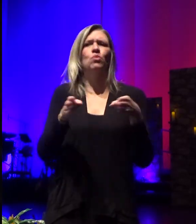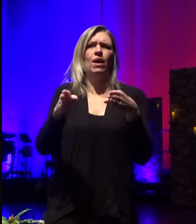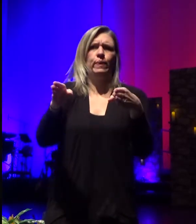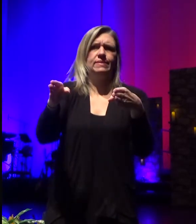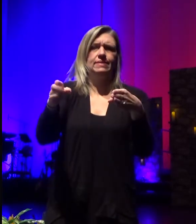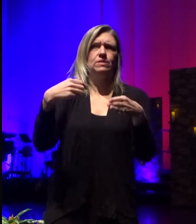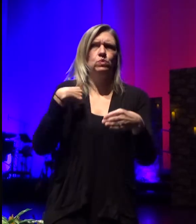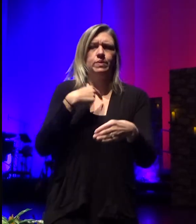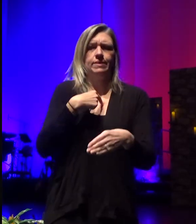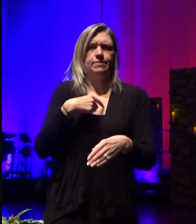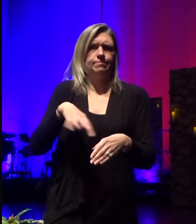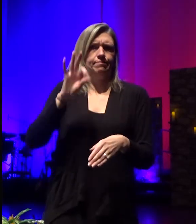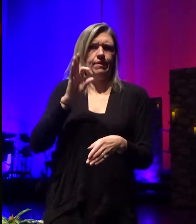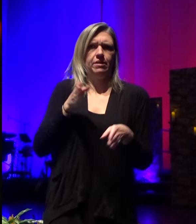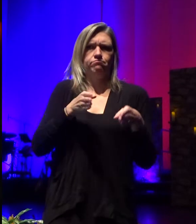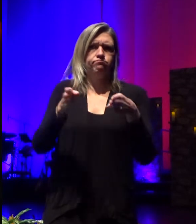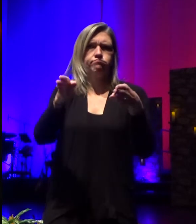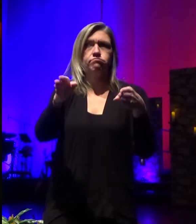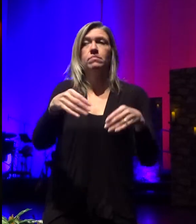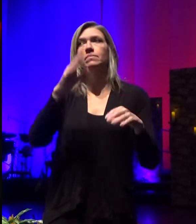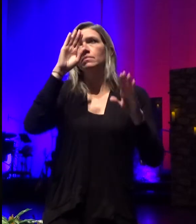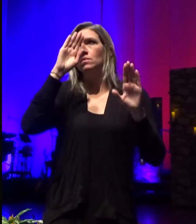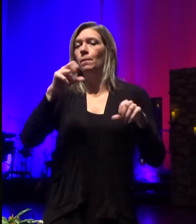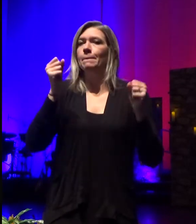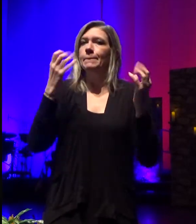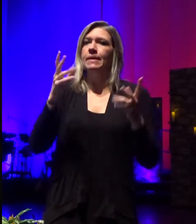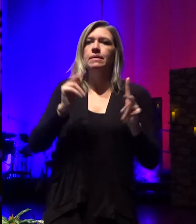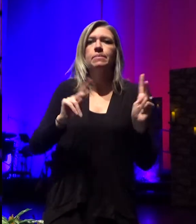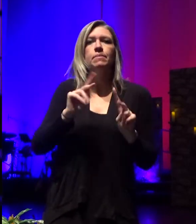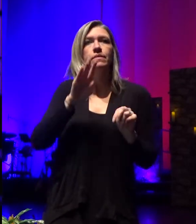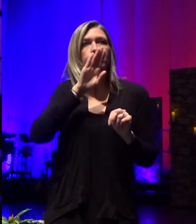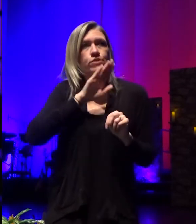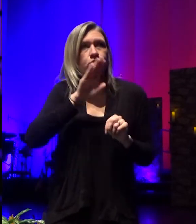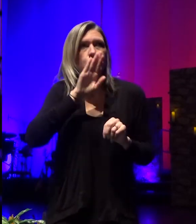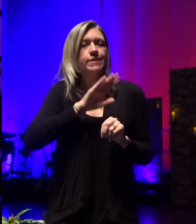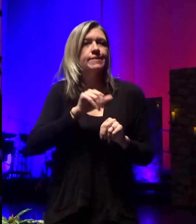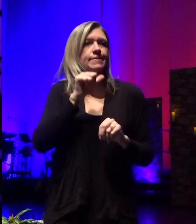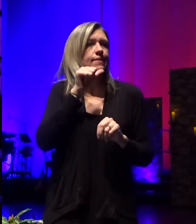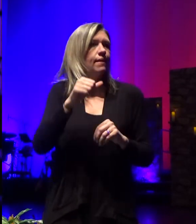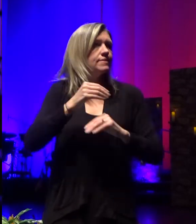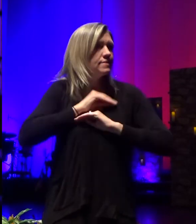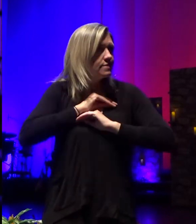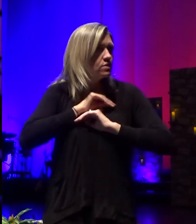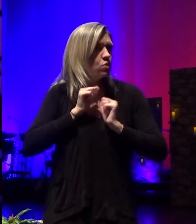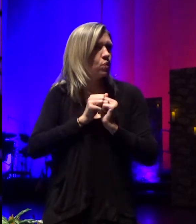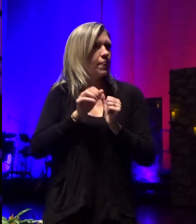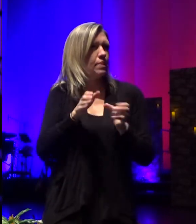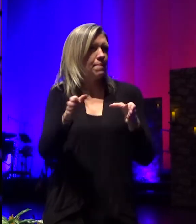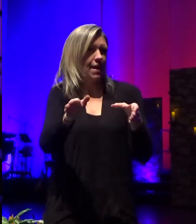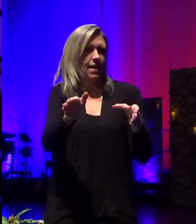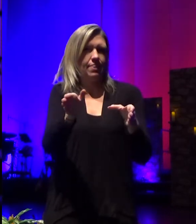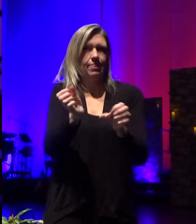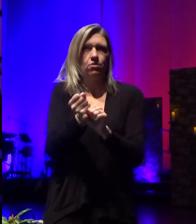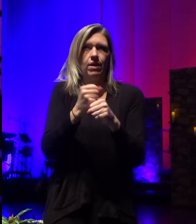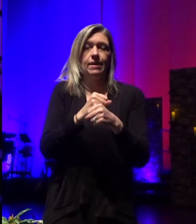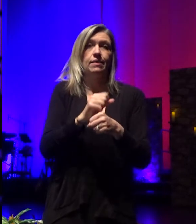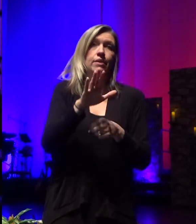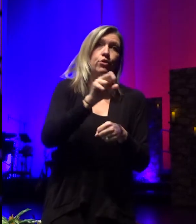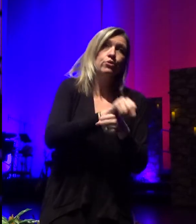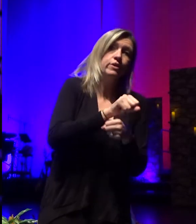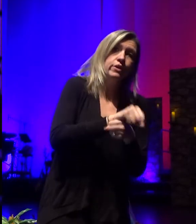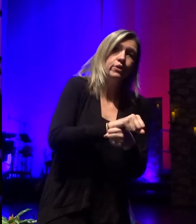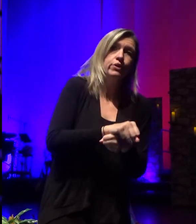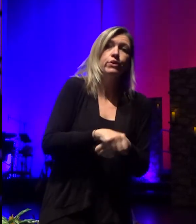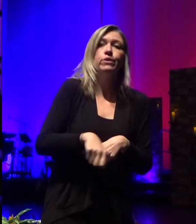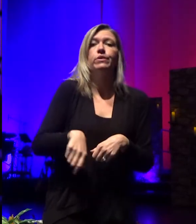I know many, many people who are very frustrated and dissatisfied with the path they have created. Maybe their career or their vocation